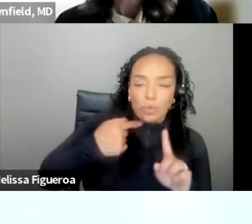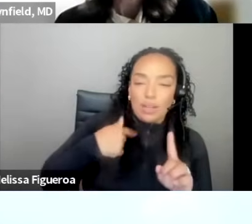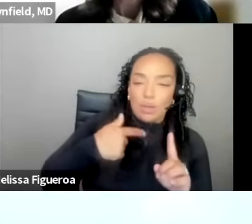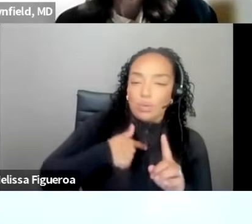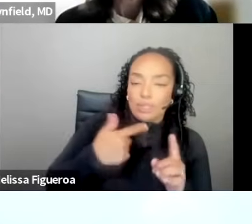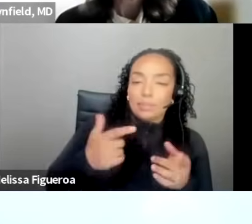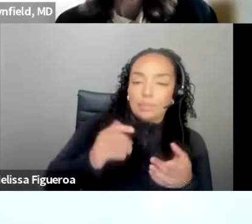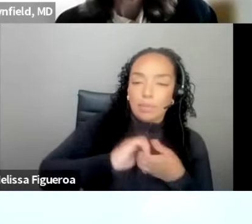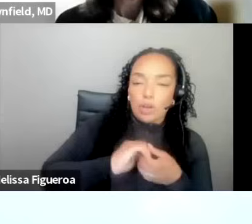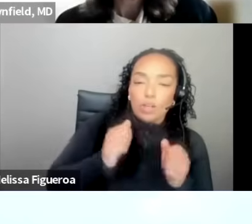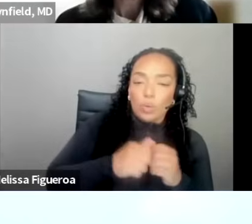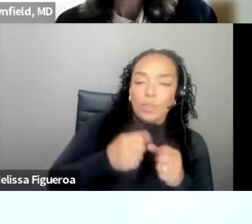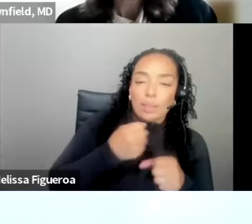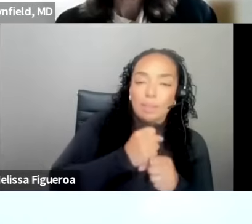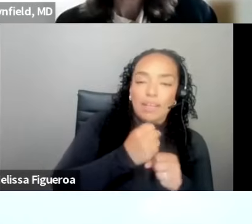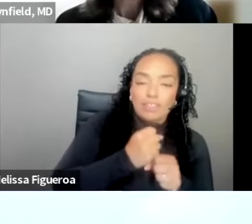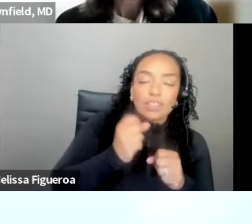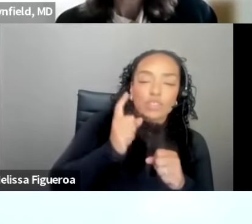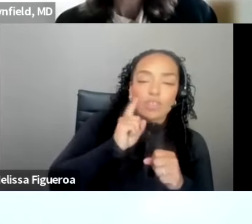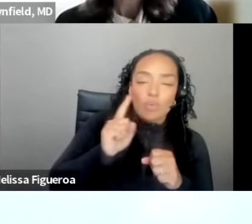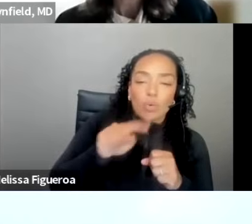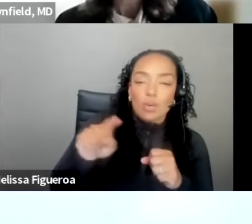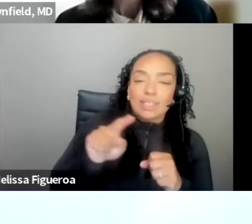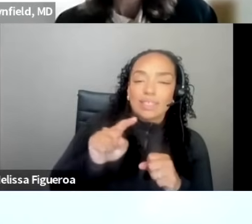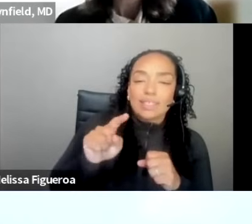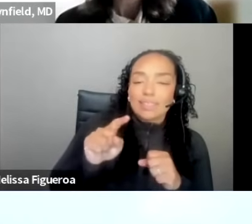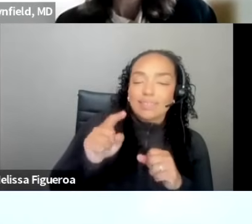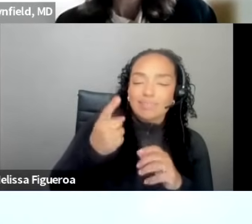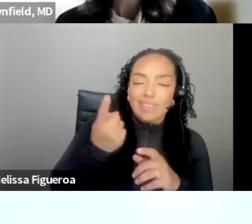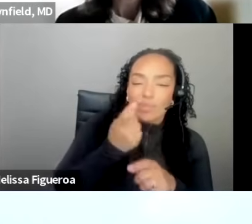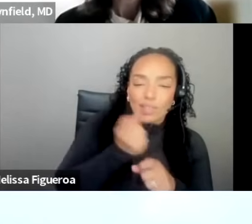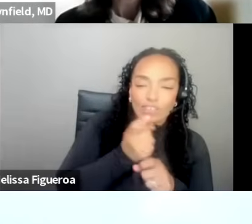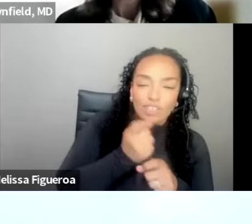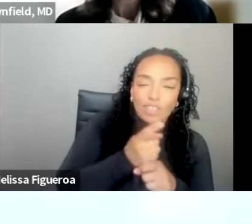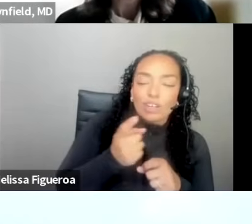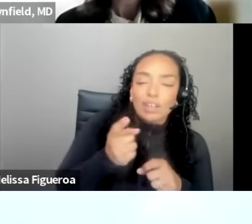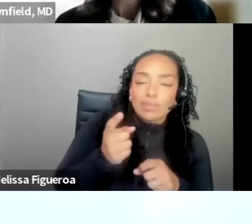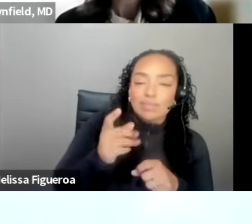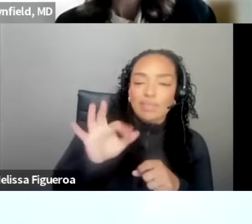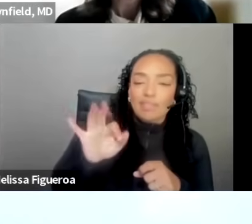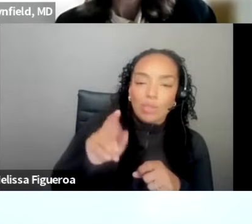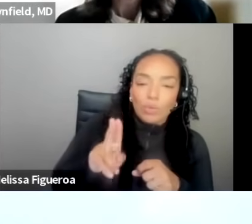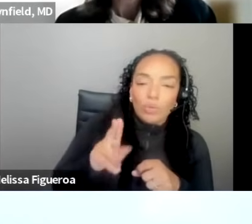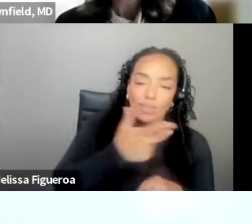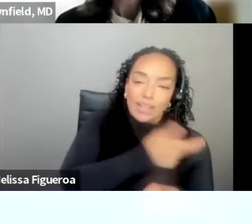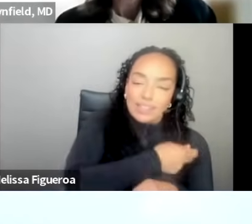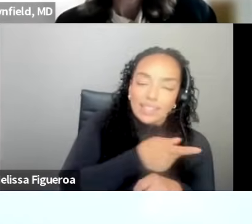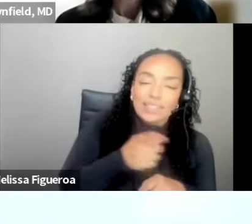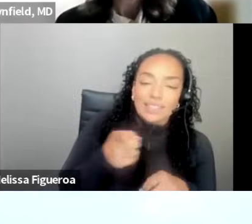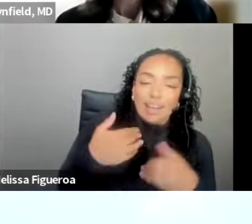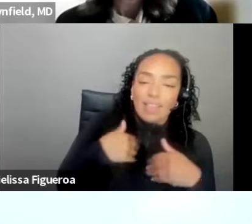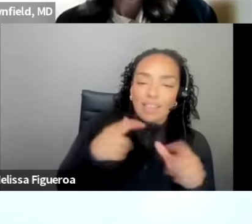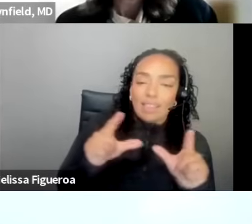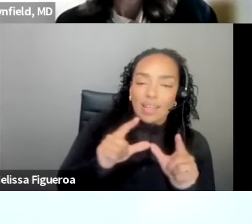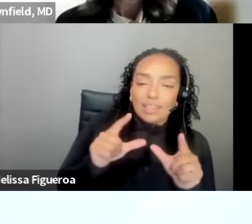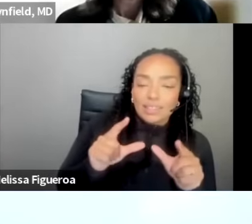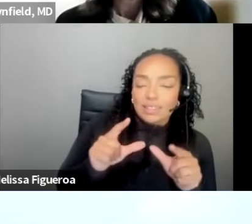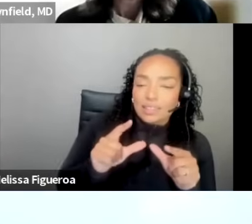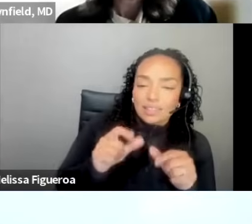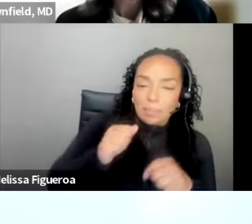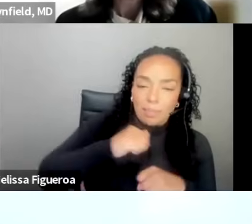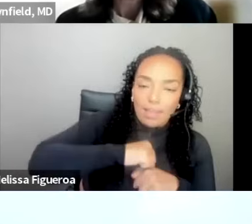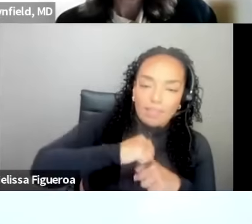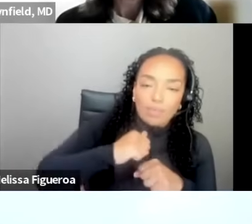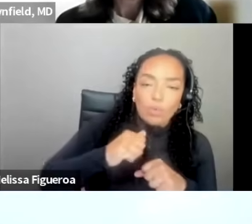manufacturers of the seasonal influenza vaccines. The great advantage that gives us is that we're using licensed platforms. We can quickly pivot